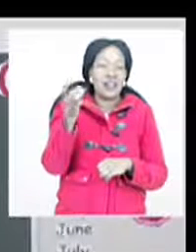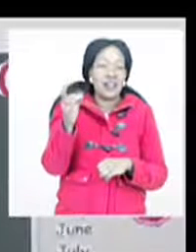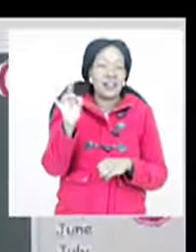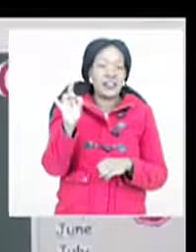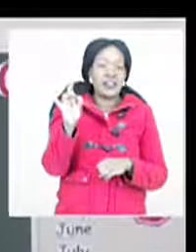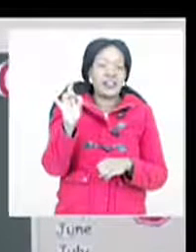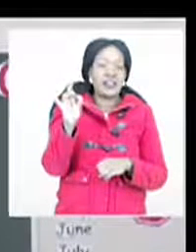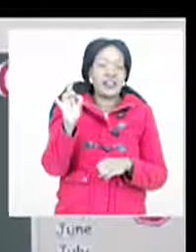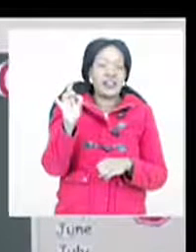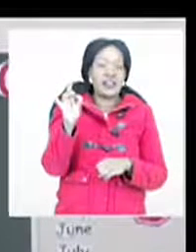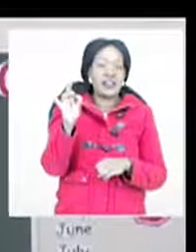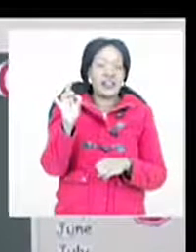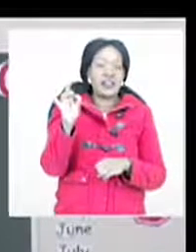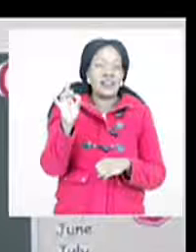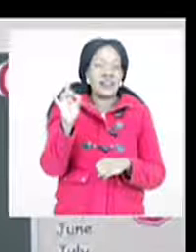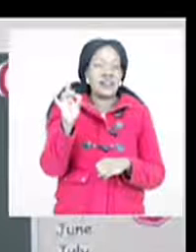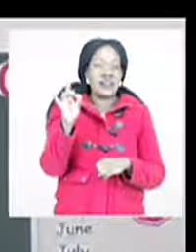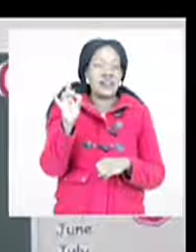8